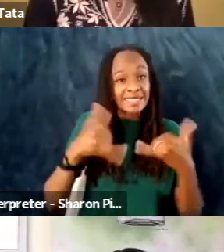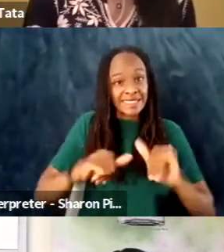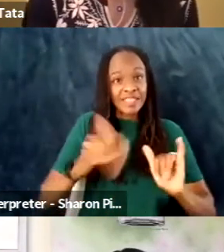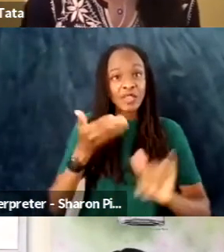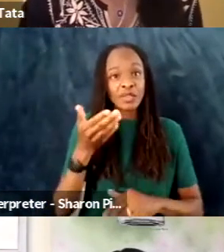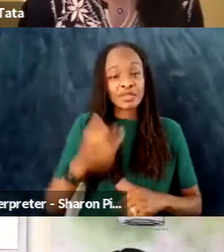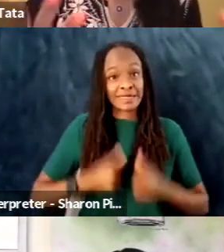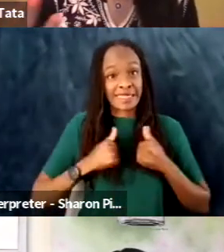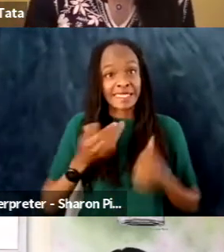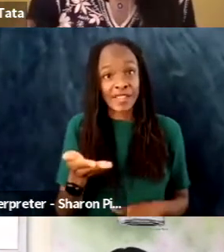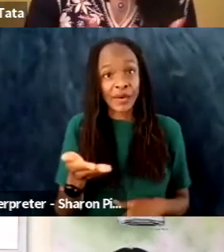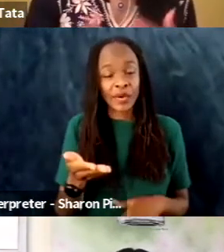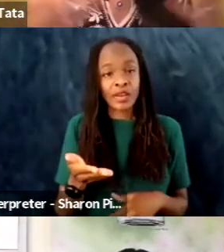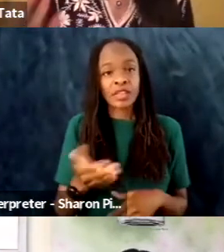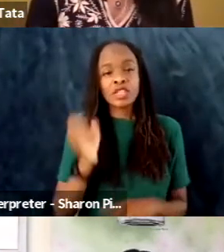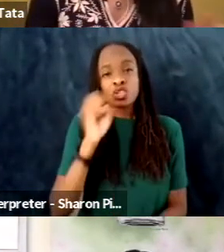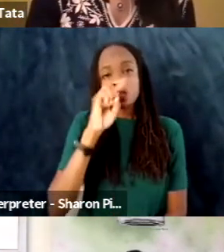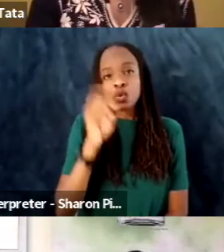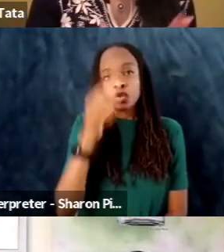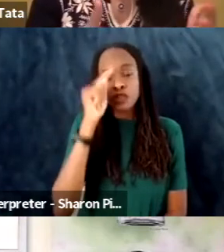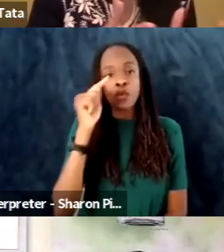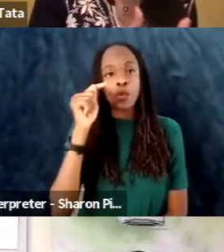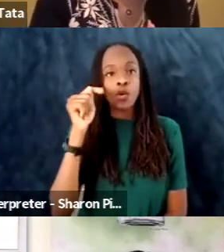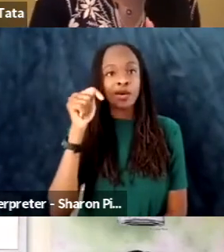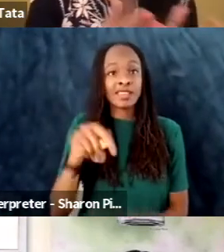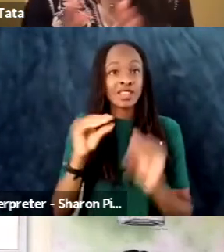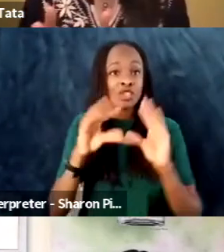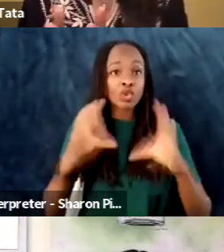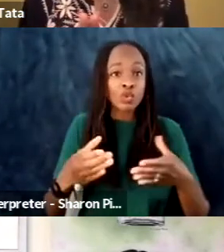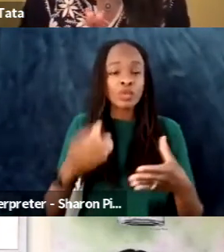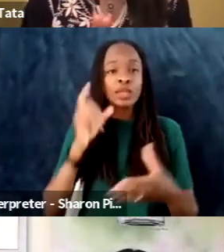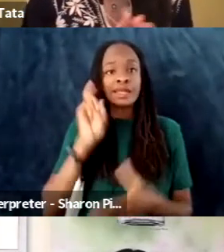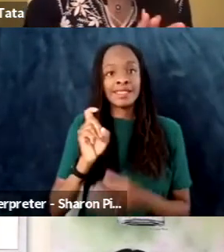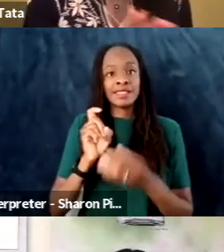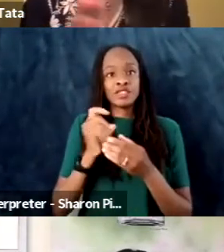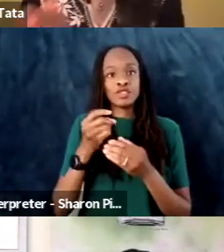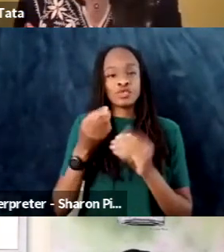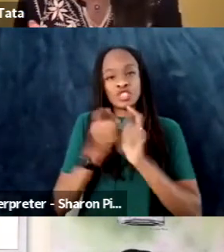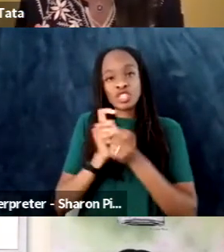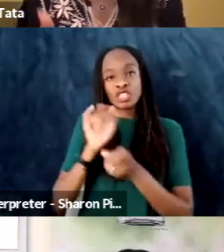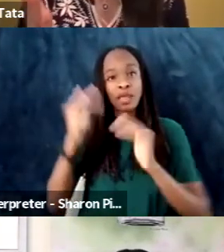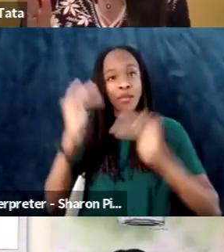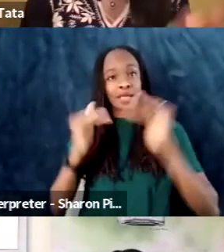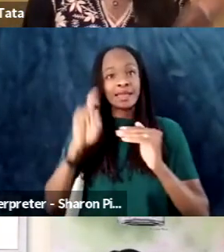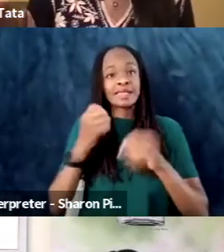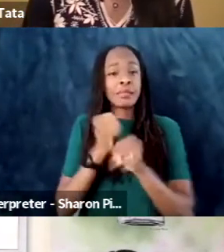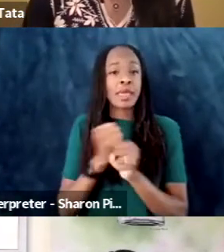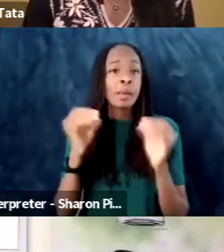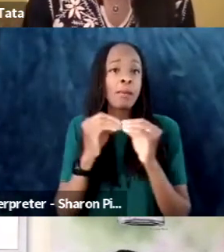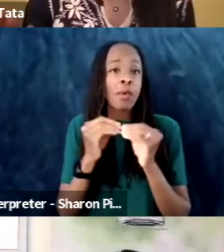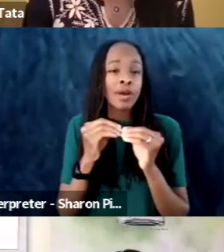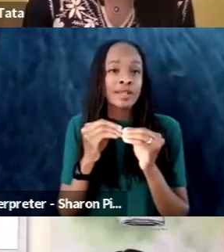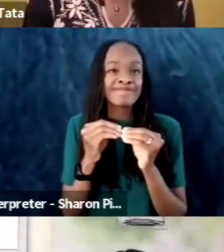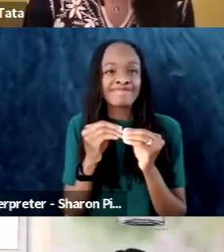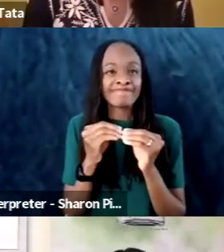I guess, to this group and the industry at large is that we need to shift that balance. We need to make it more sort